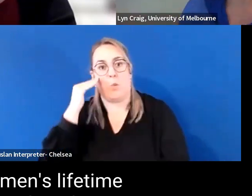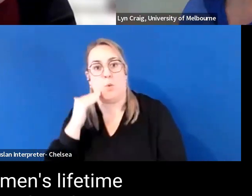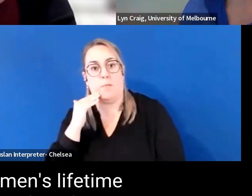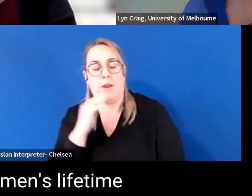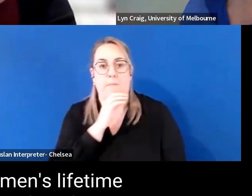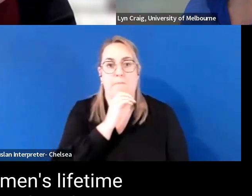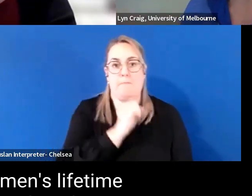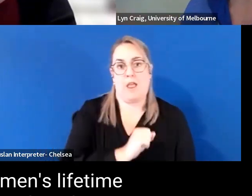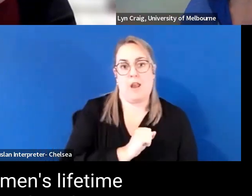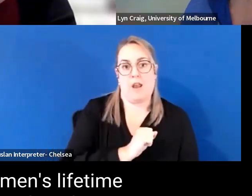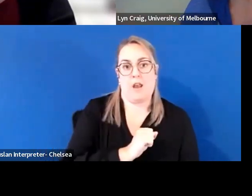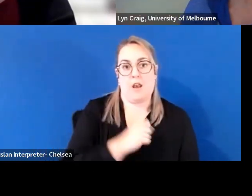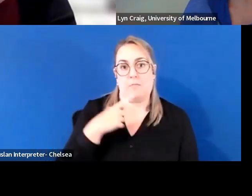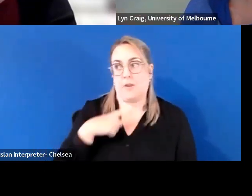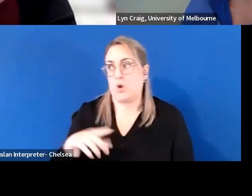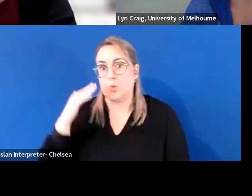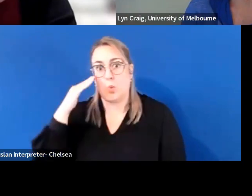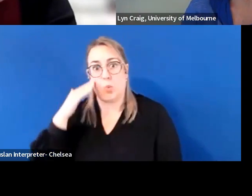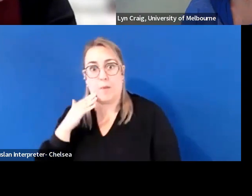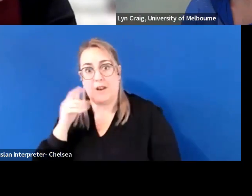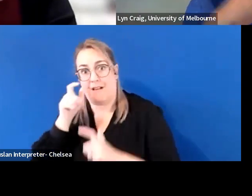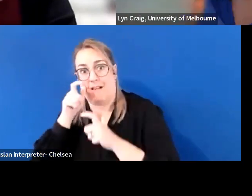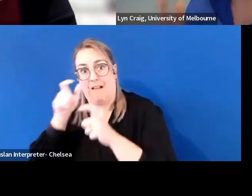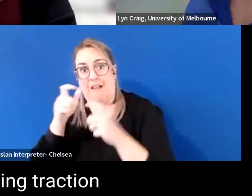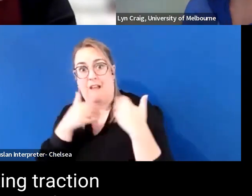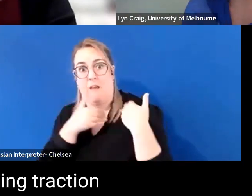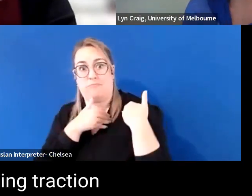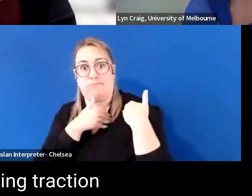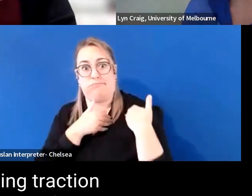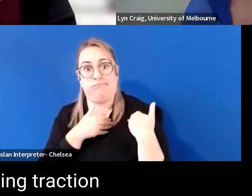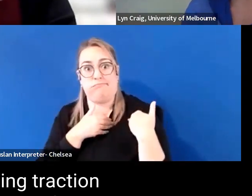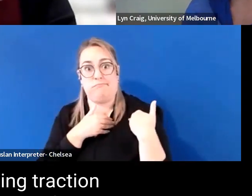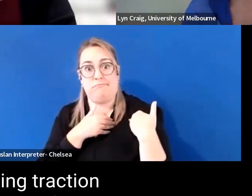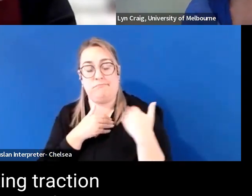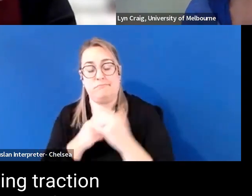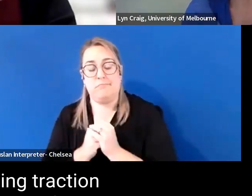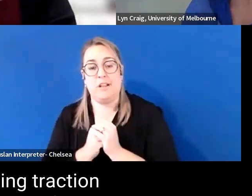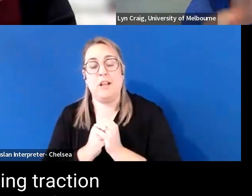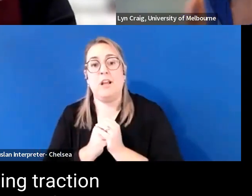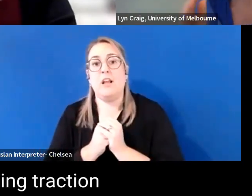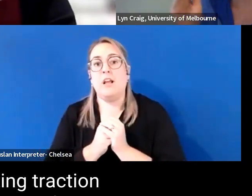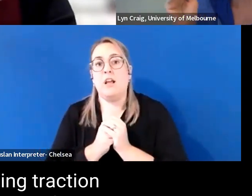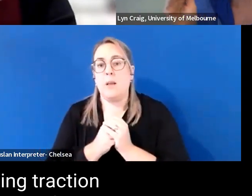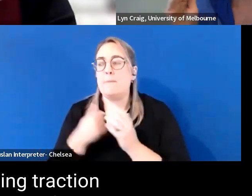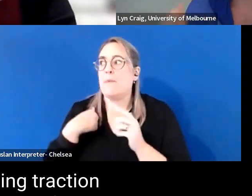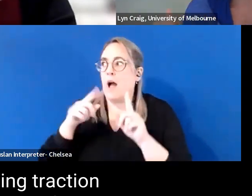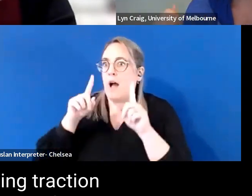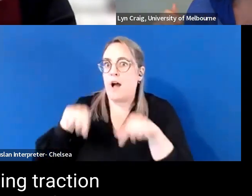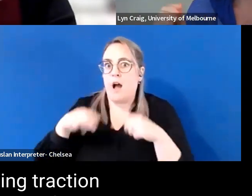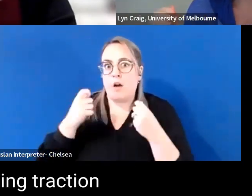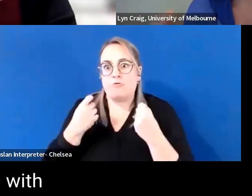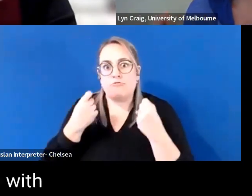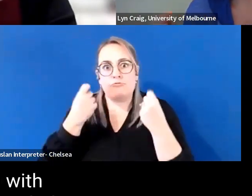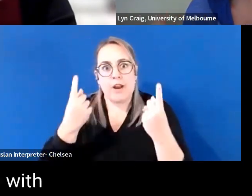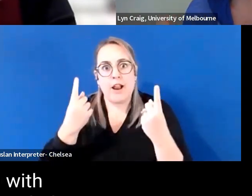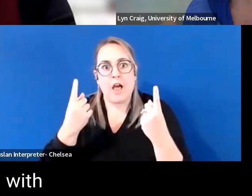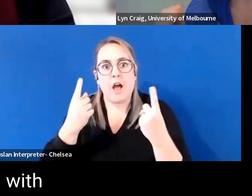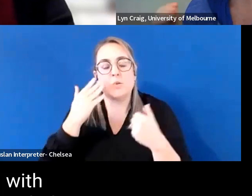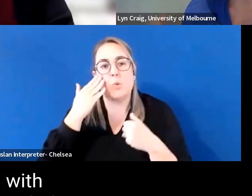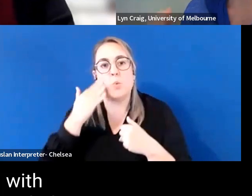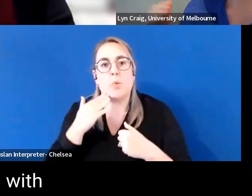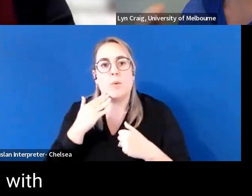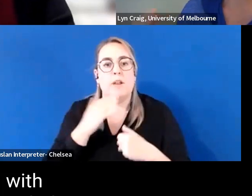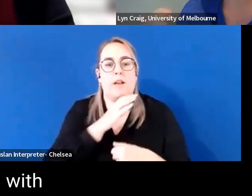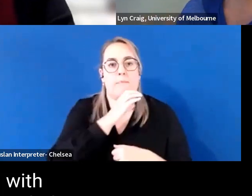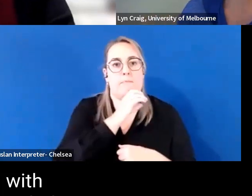lifetime organisation of work and care. But it started getting traction when you had men and women retiring